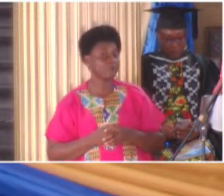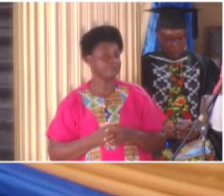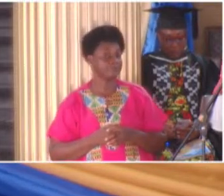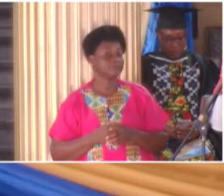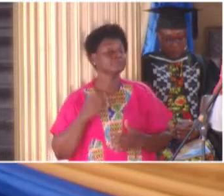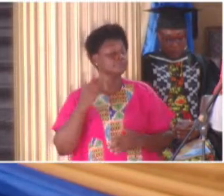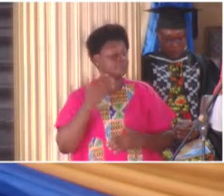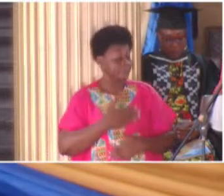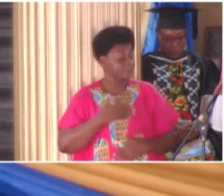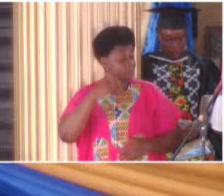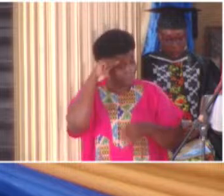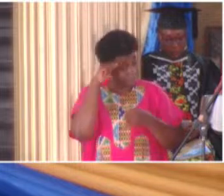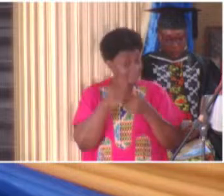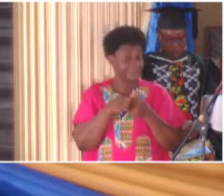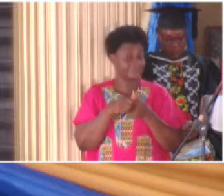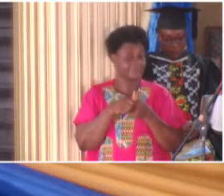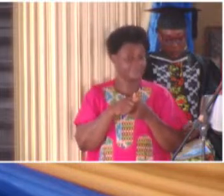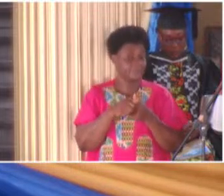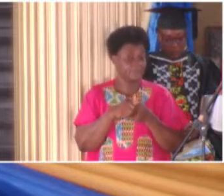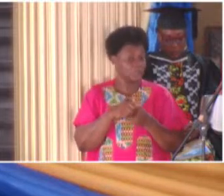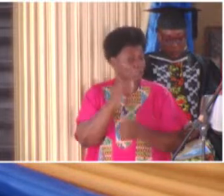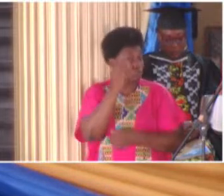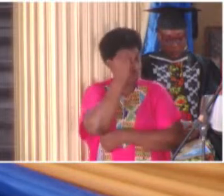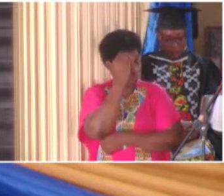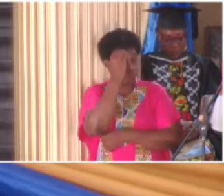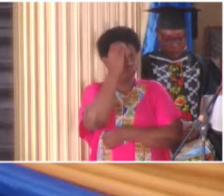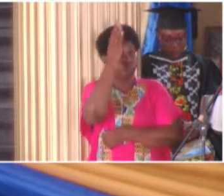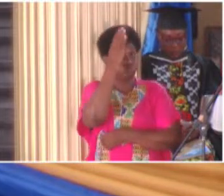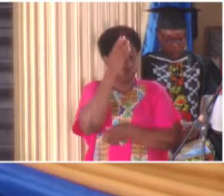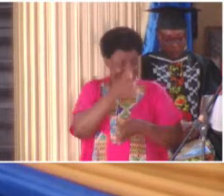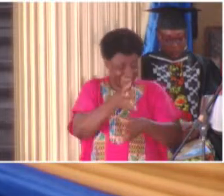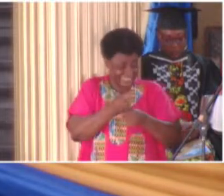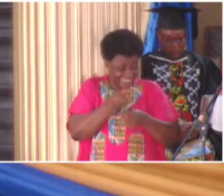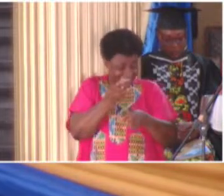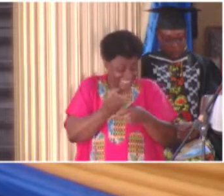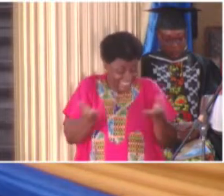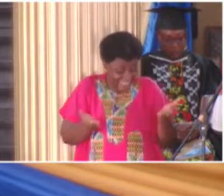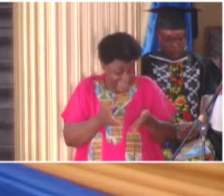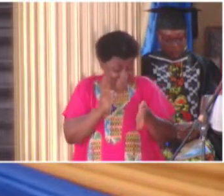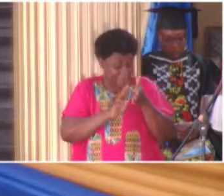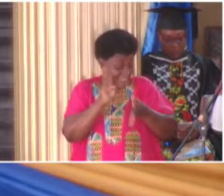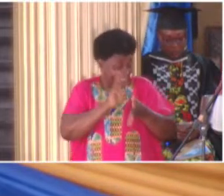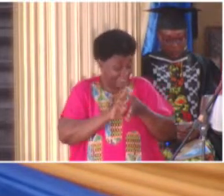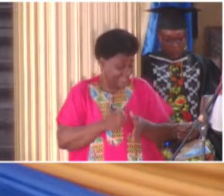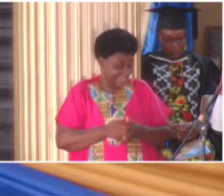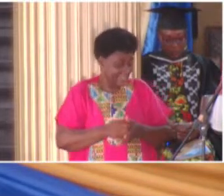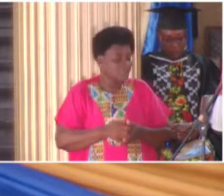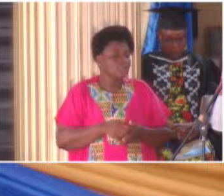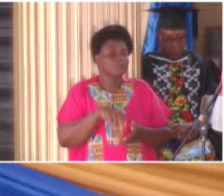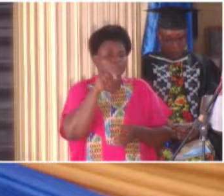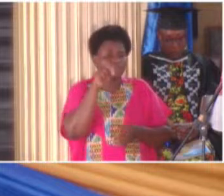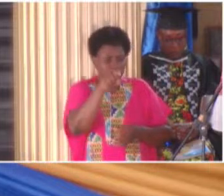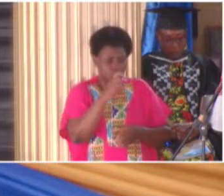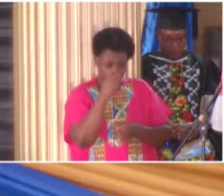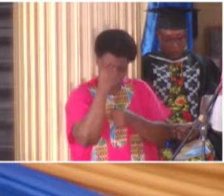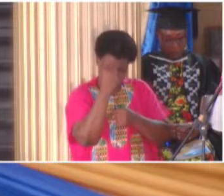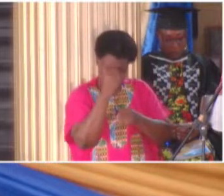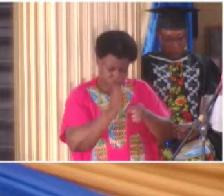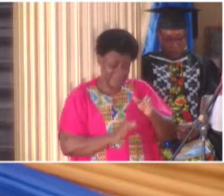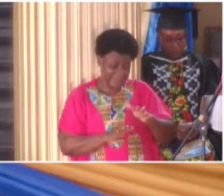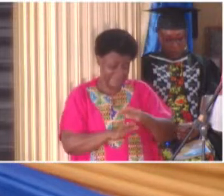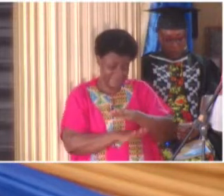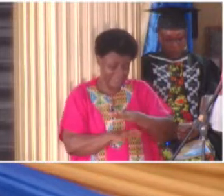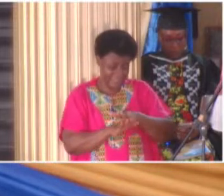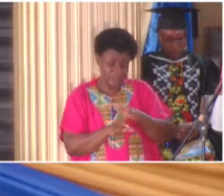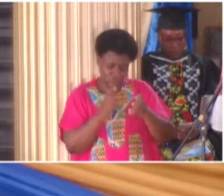Please remember that the knowledge that you have gained here in the university is a solid foundation, is